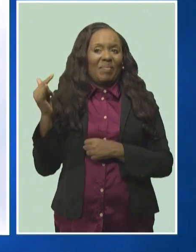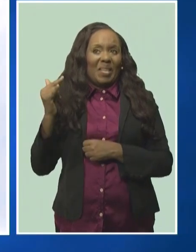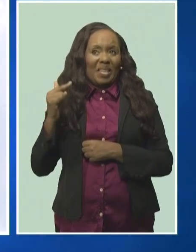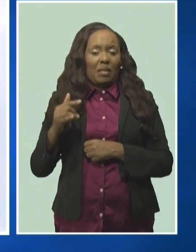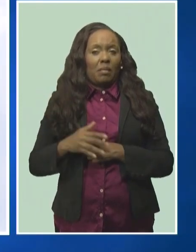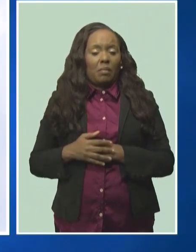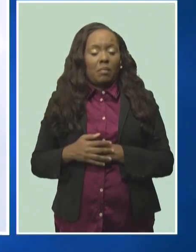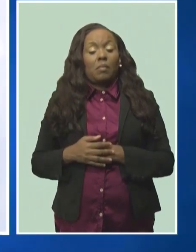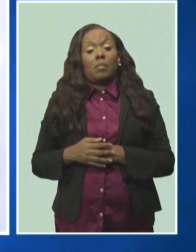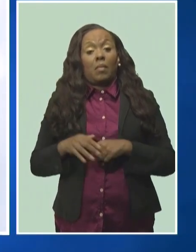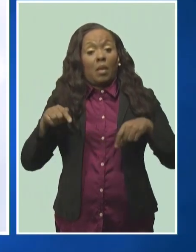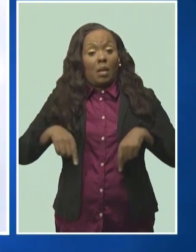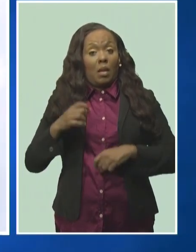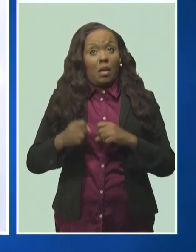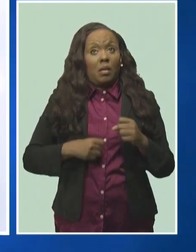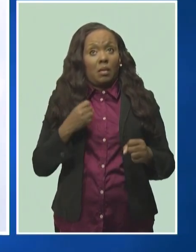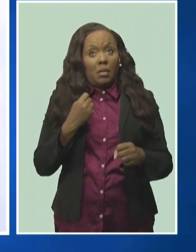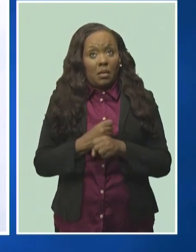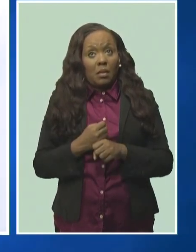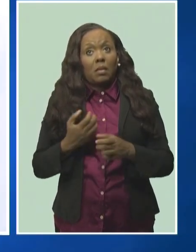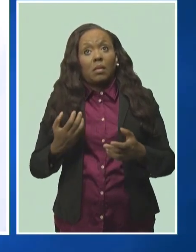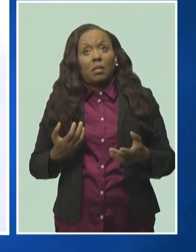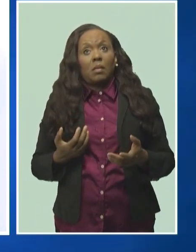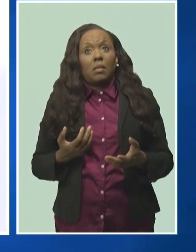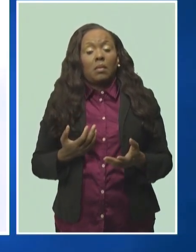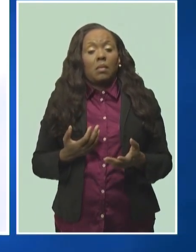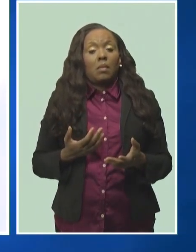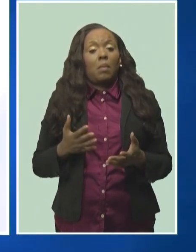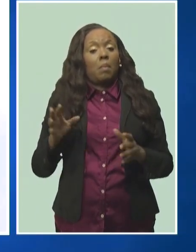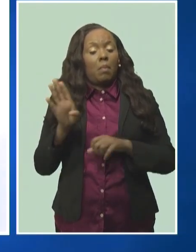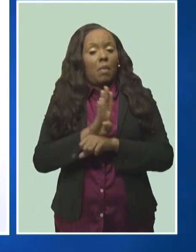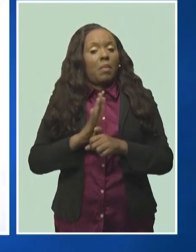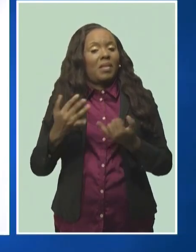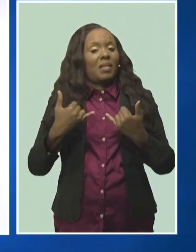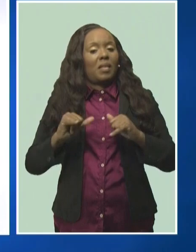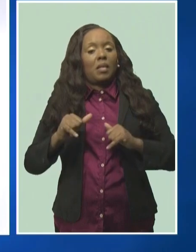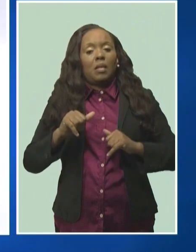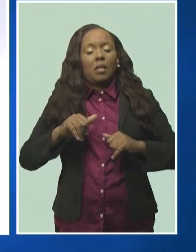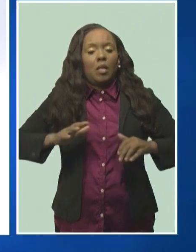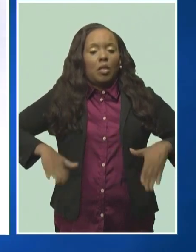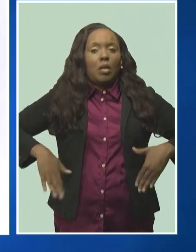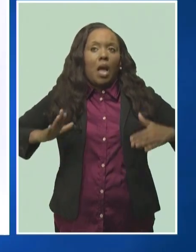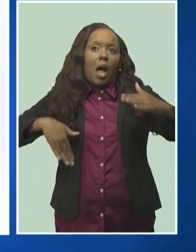2023, Barbados is trailing behind 2019 levels by more than